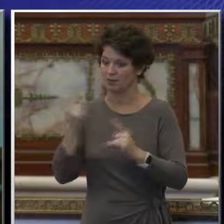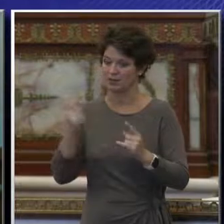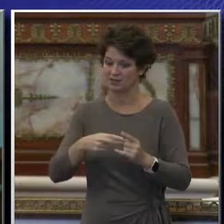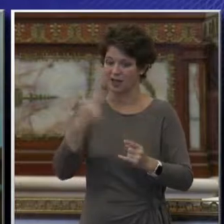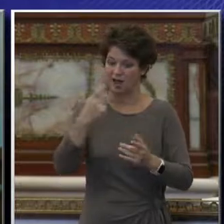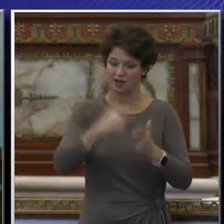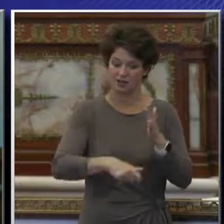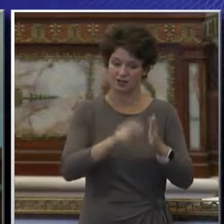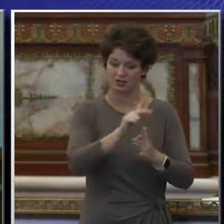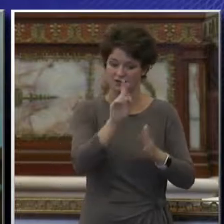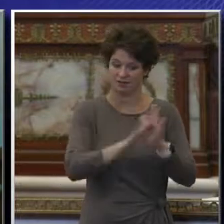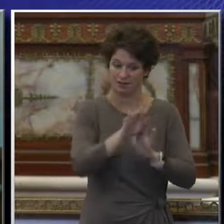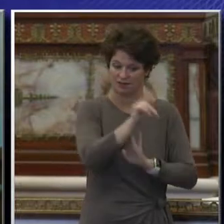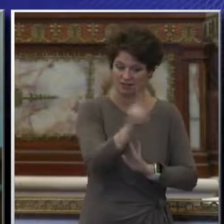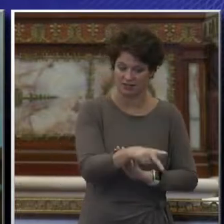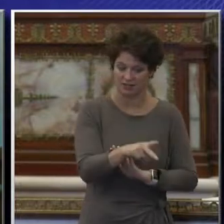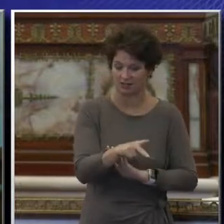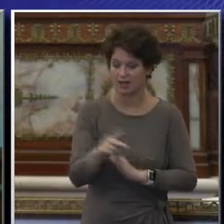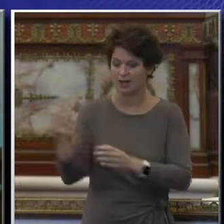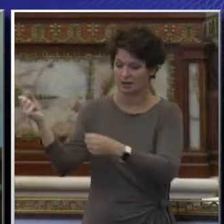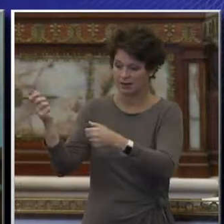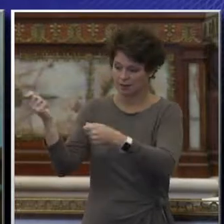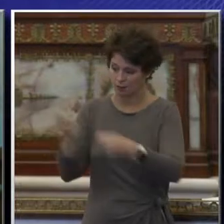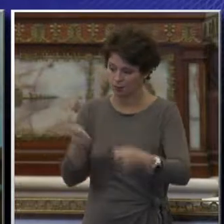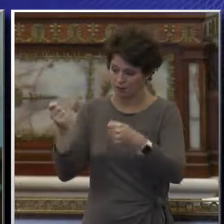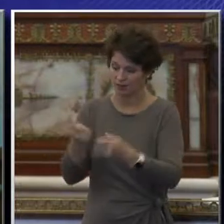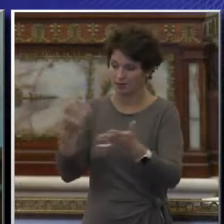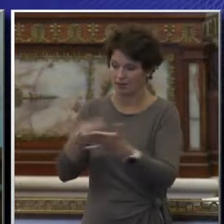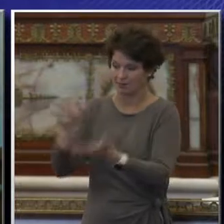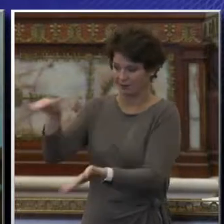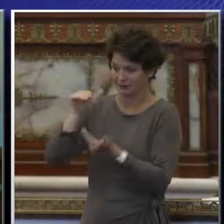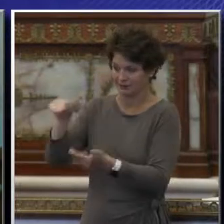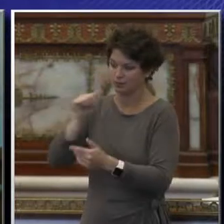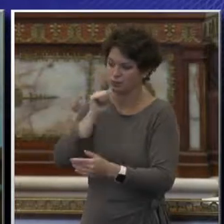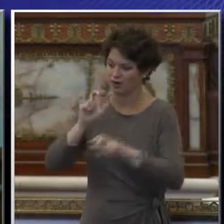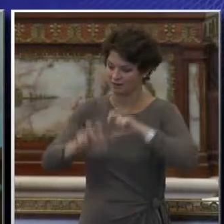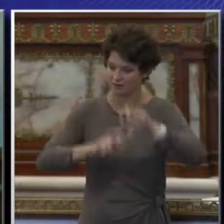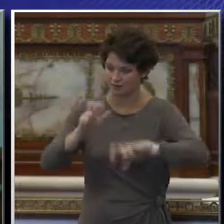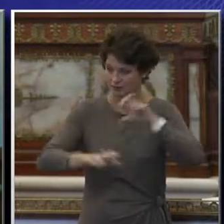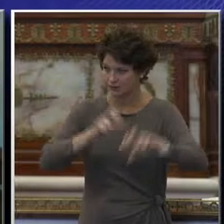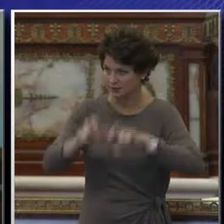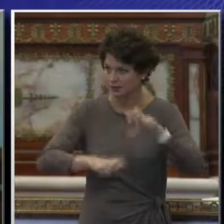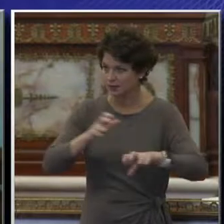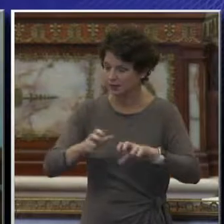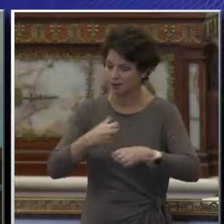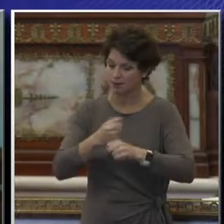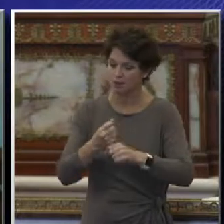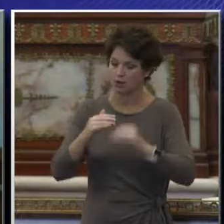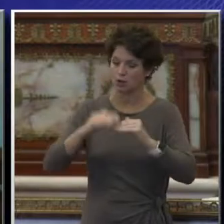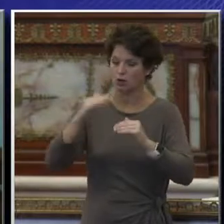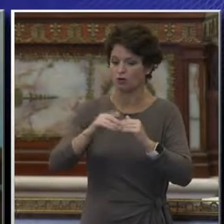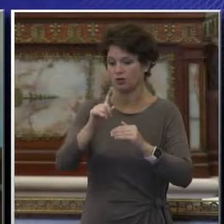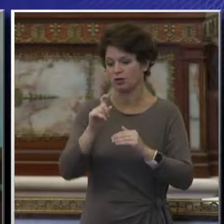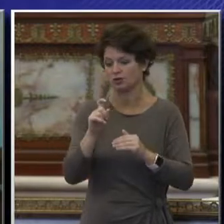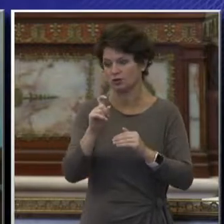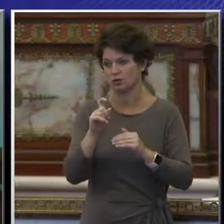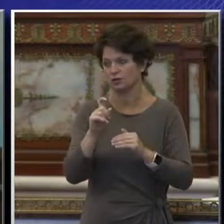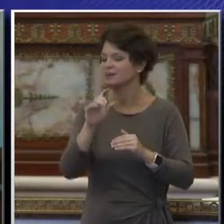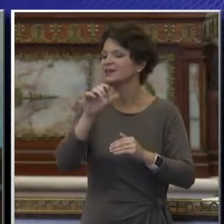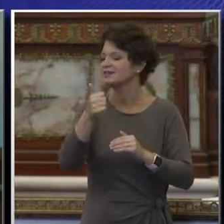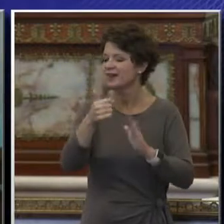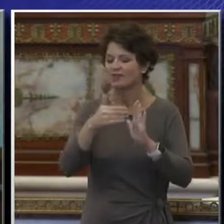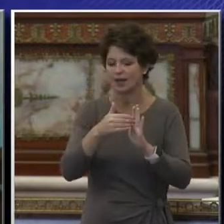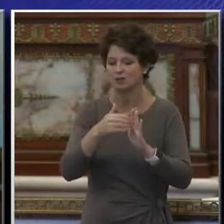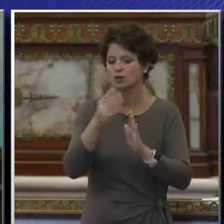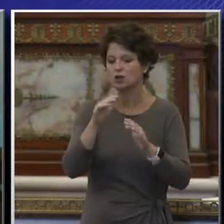development in Philadelphia and attracting hundreds of millions of dollars in private investment and generating more than 10,000